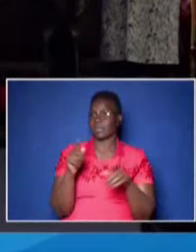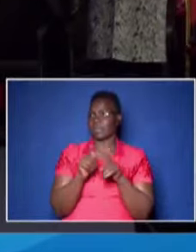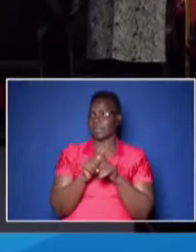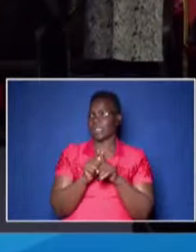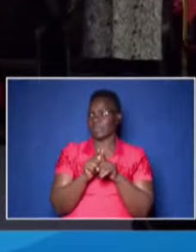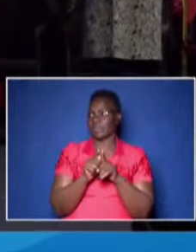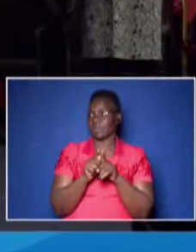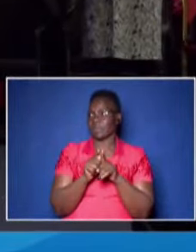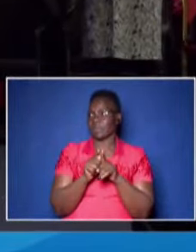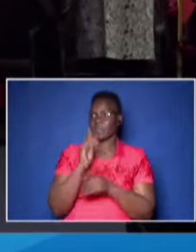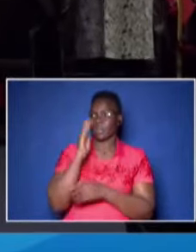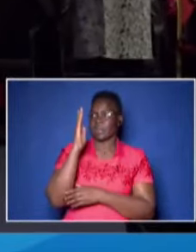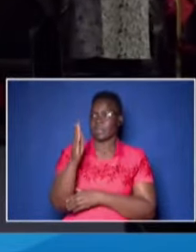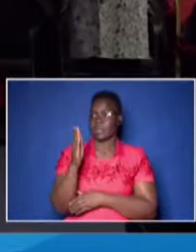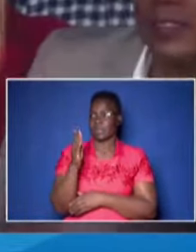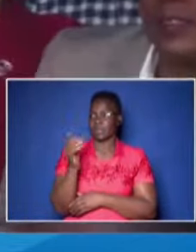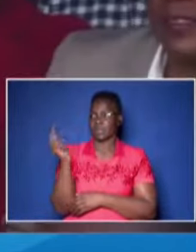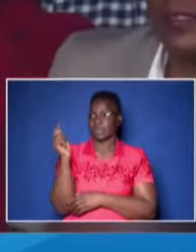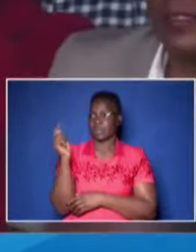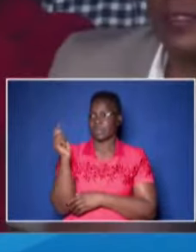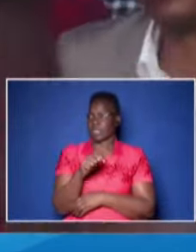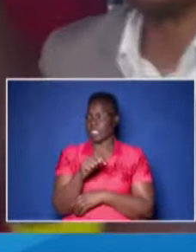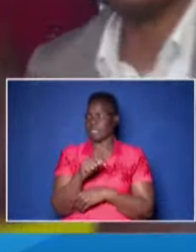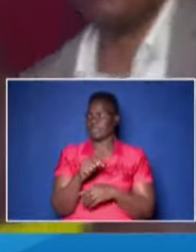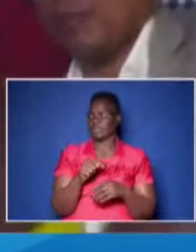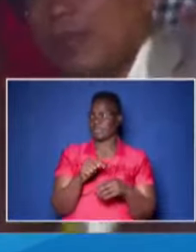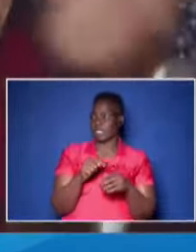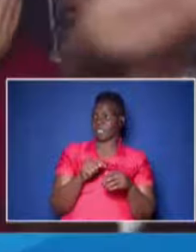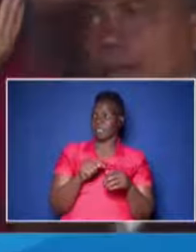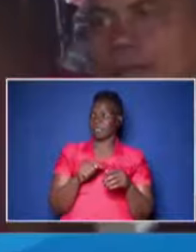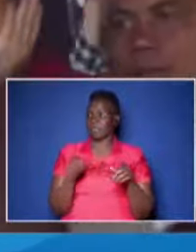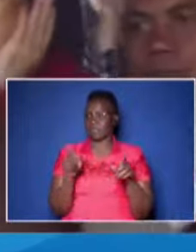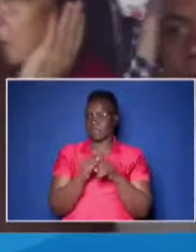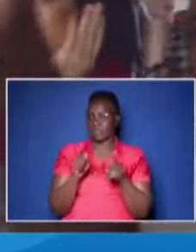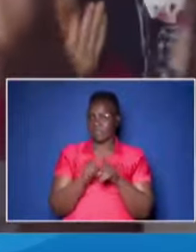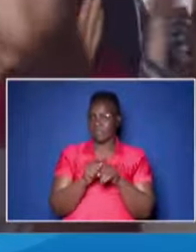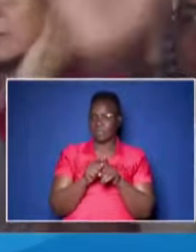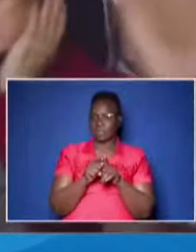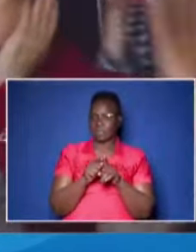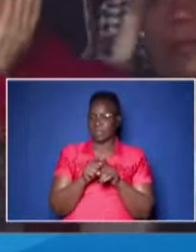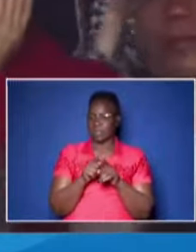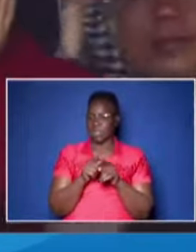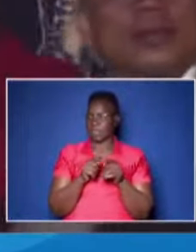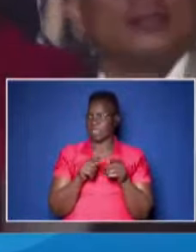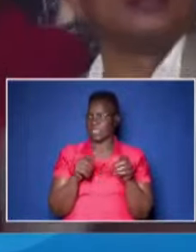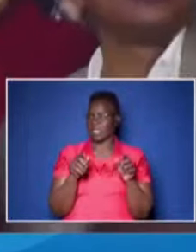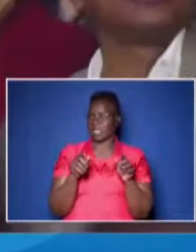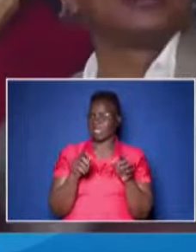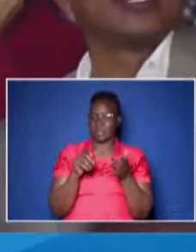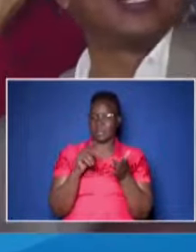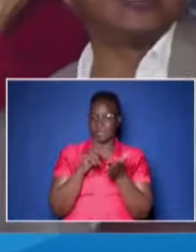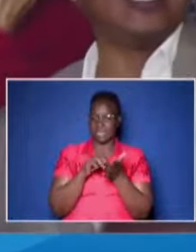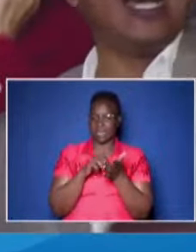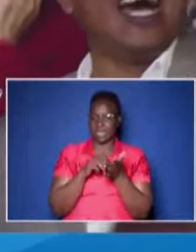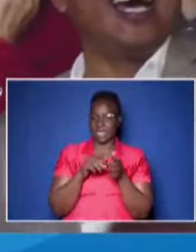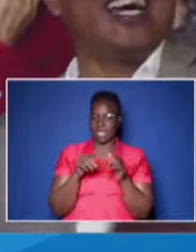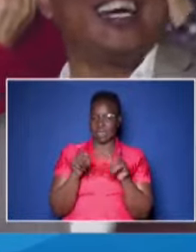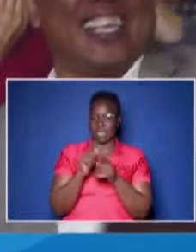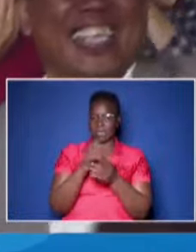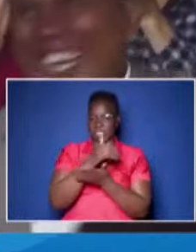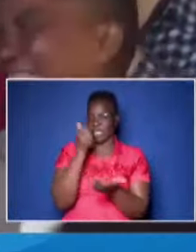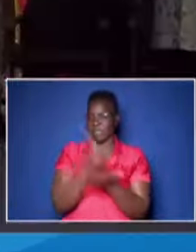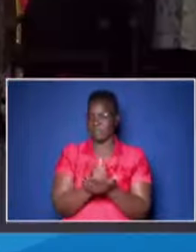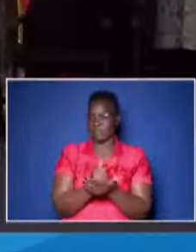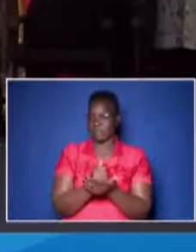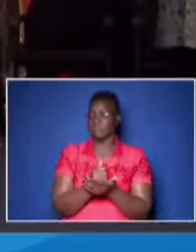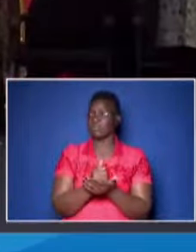Kenya come back with amen amen amen amen